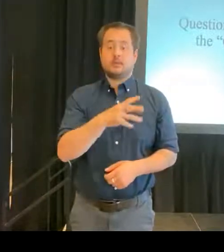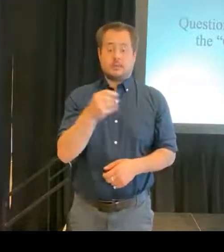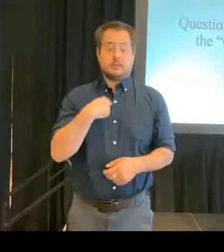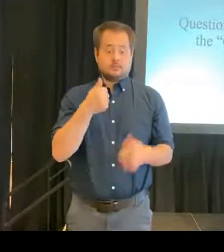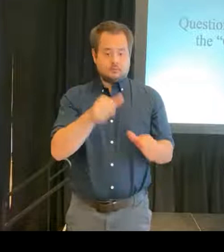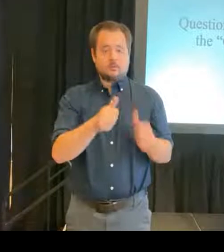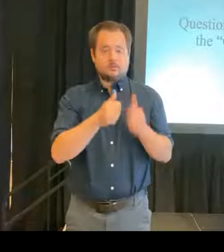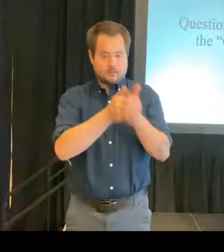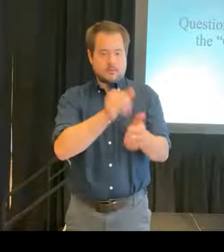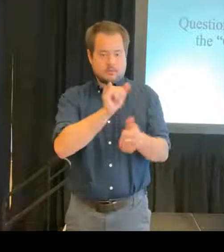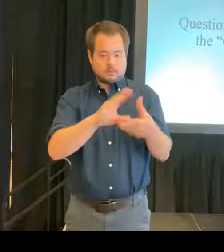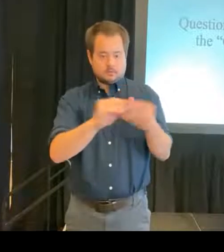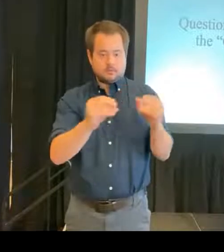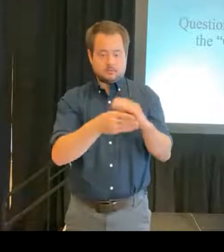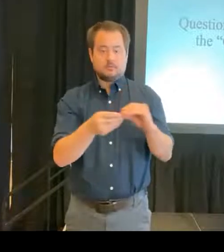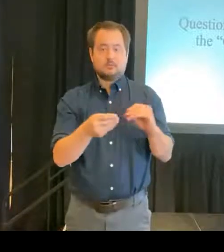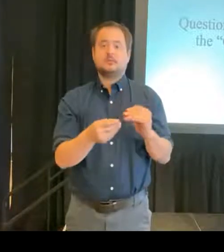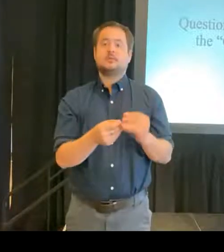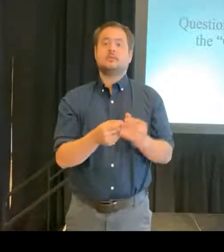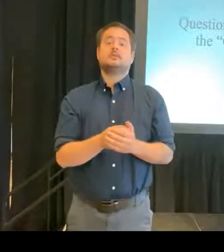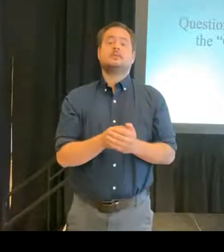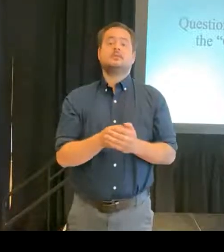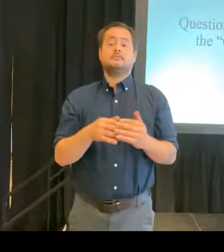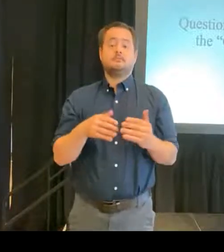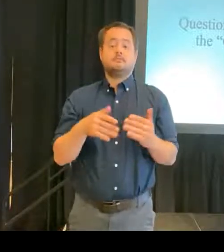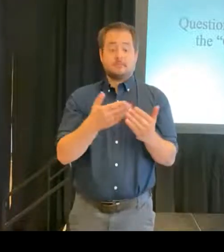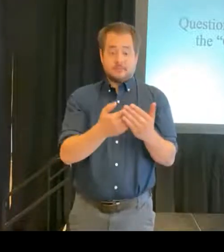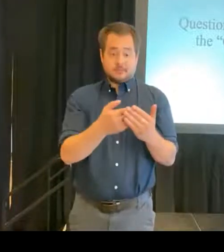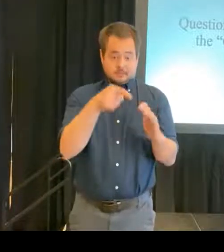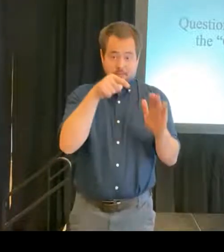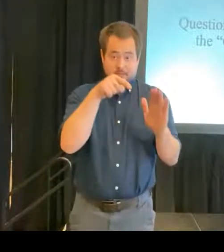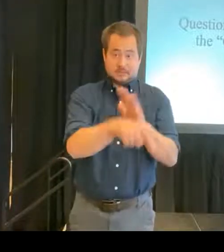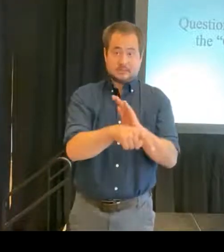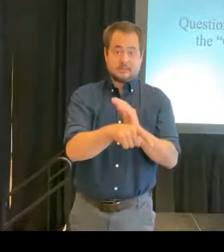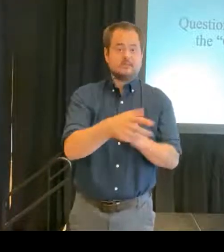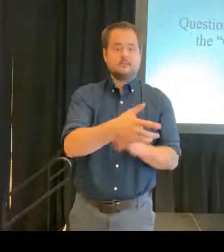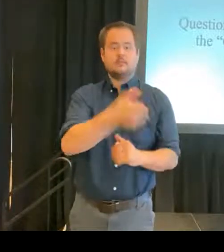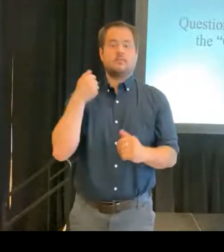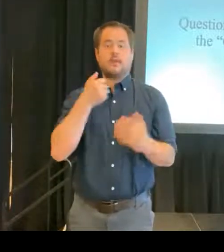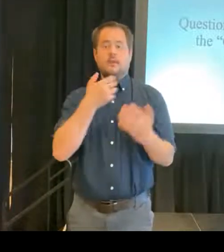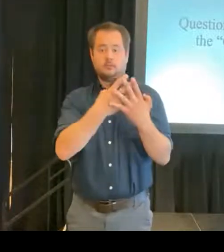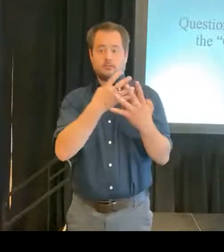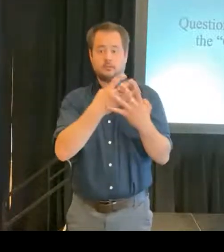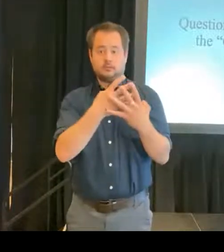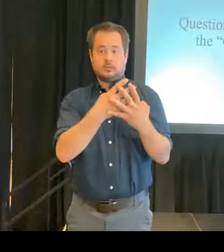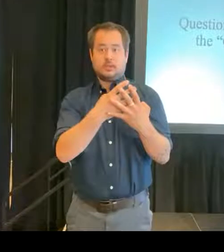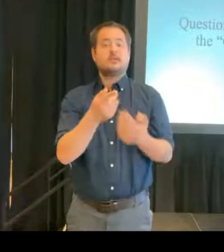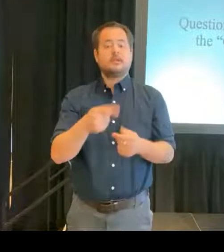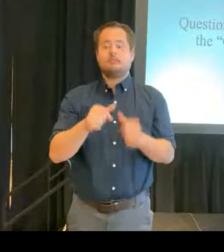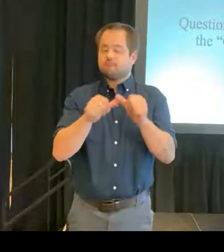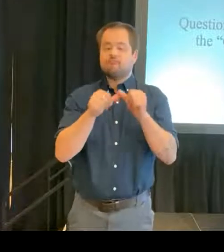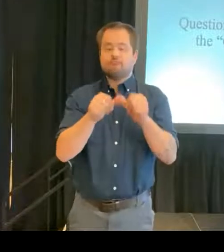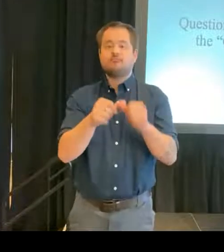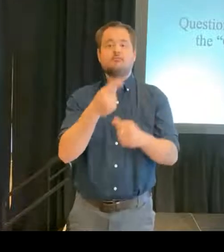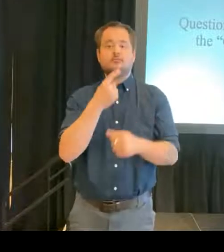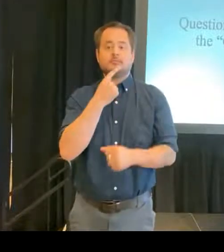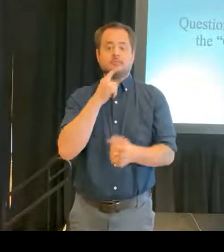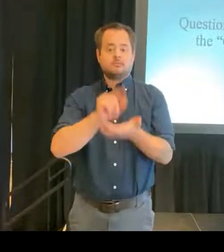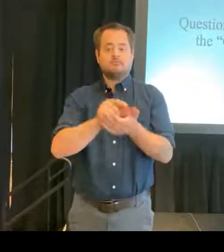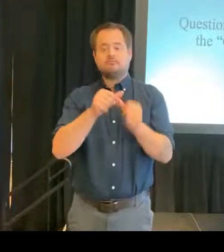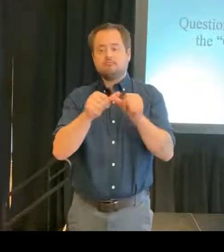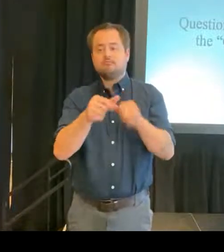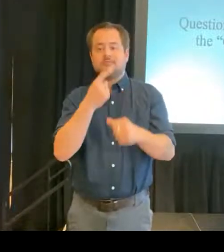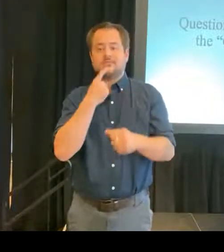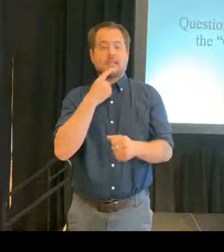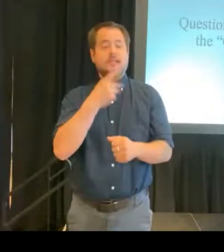that until he was killed. They took him out of jail. They kept saying that they were going to take him out of jail. He